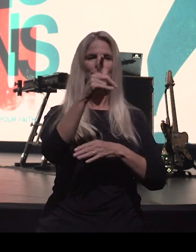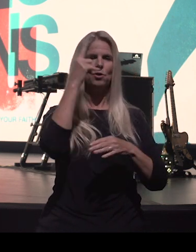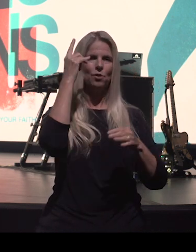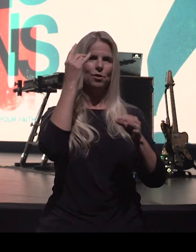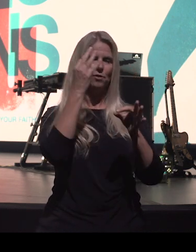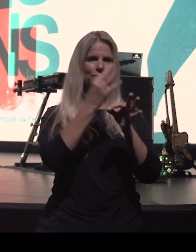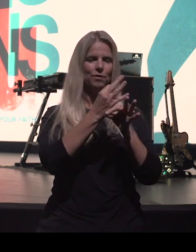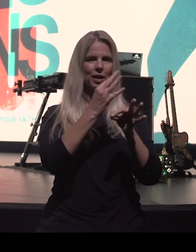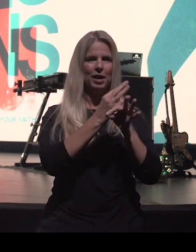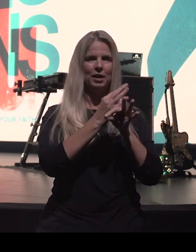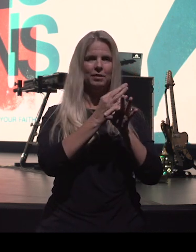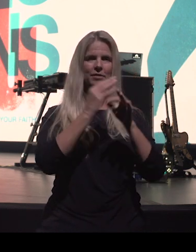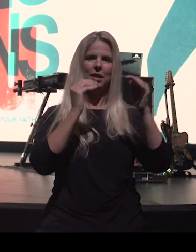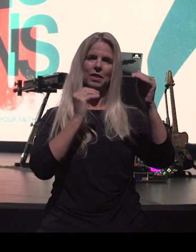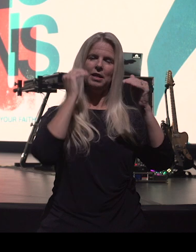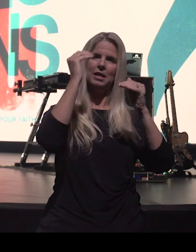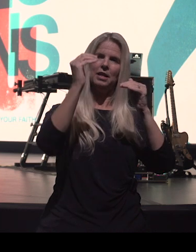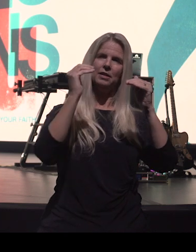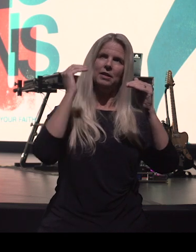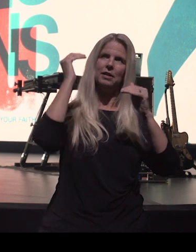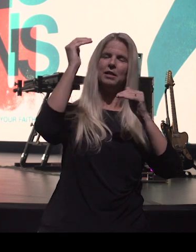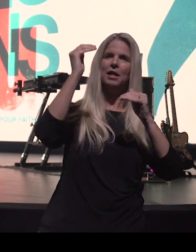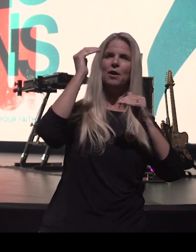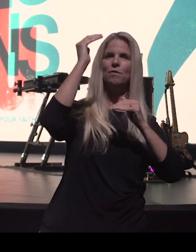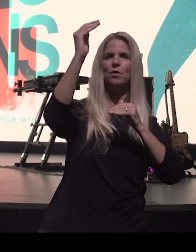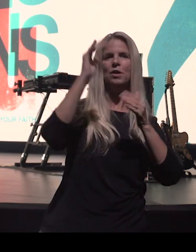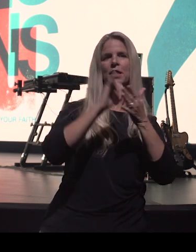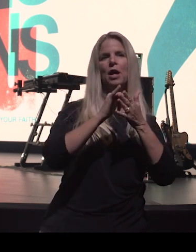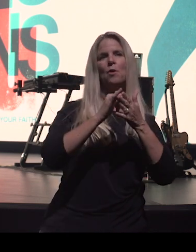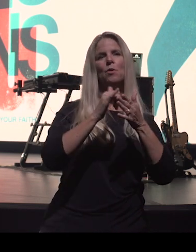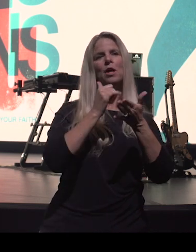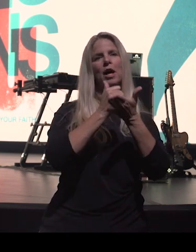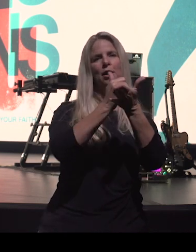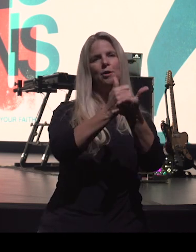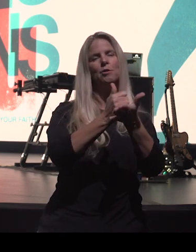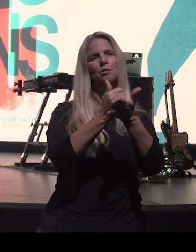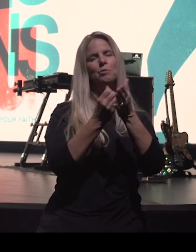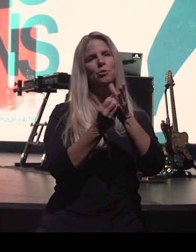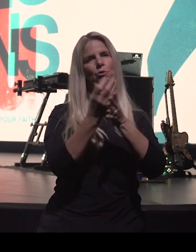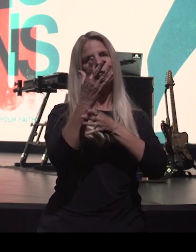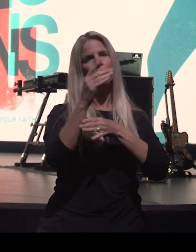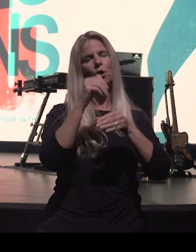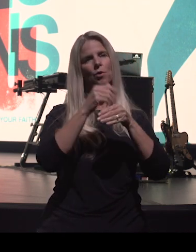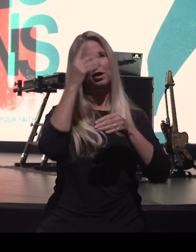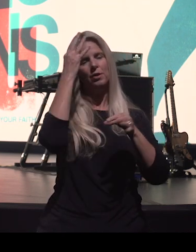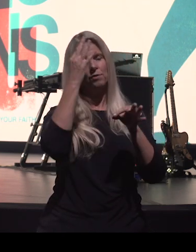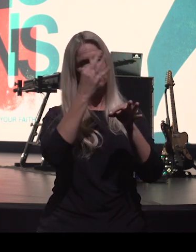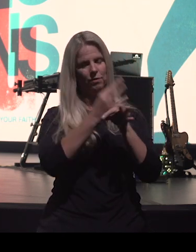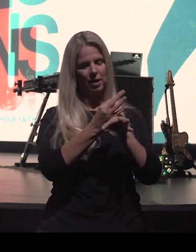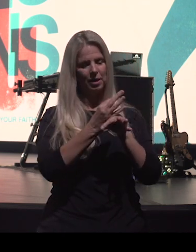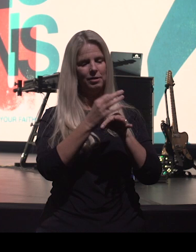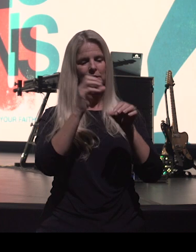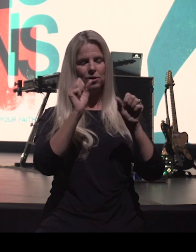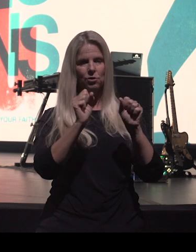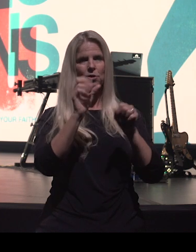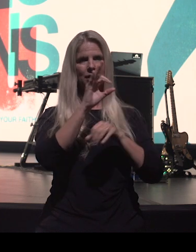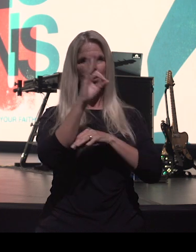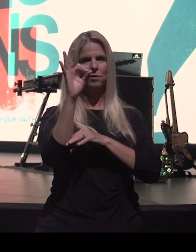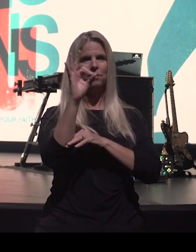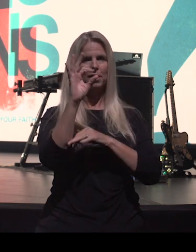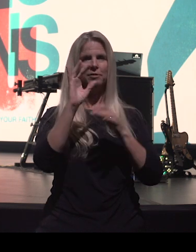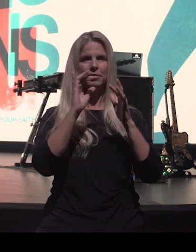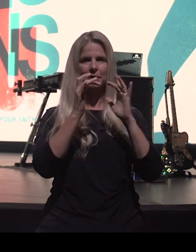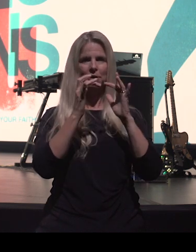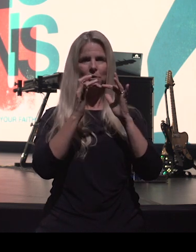of next steps that we think will help you grow in your faith. And you can log on yourself and see where you're at in your next